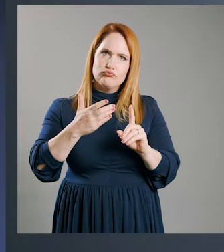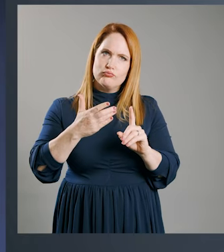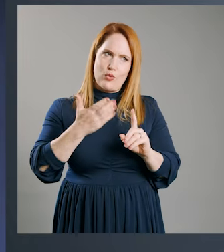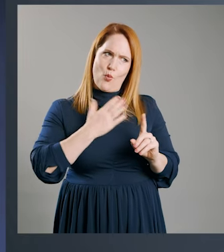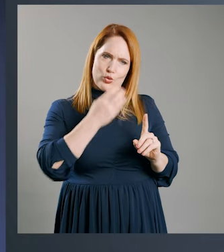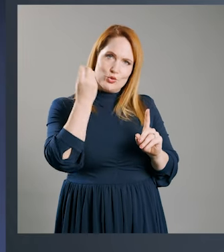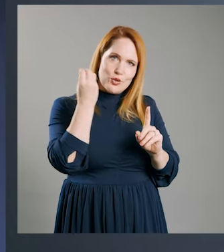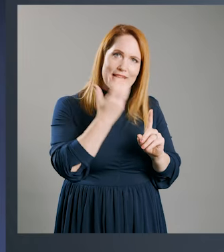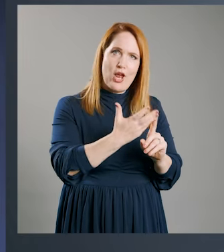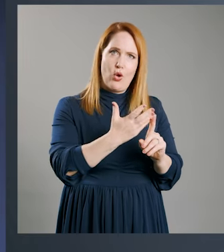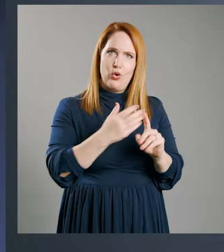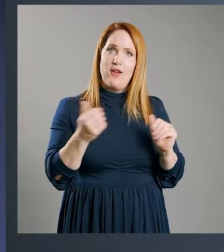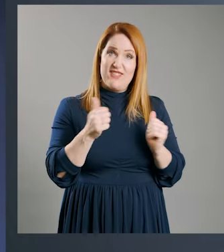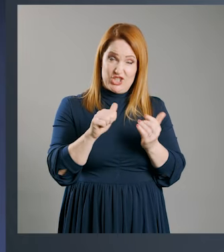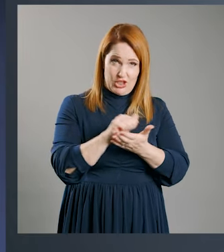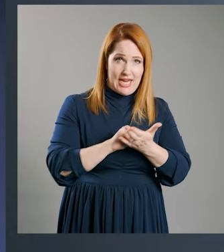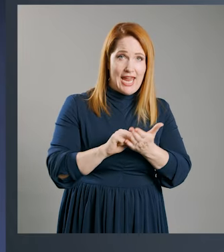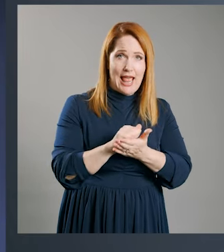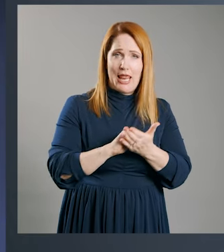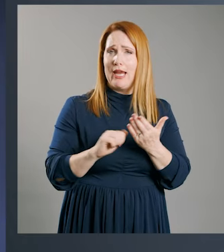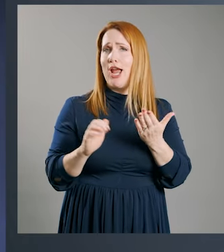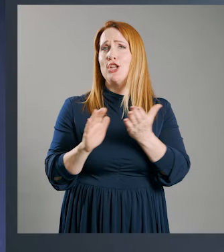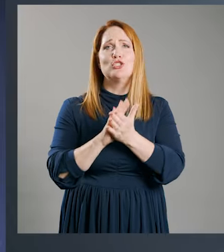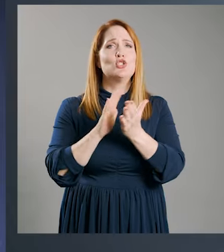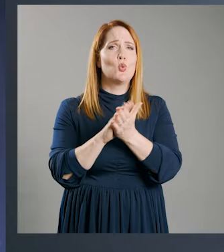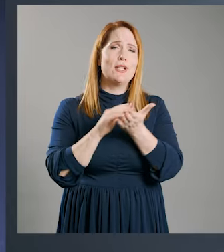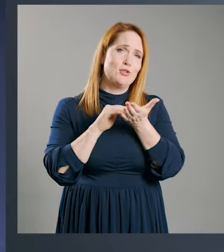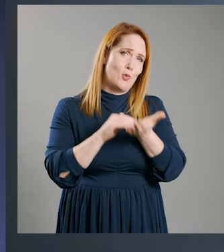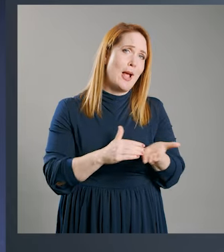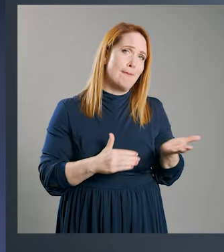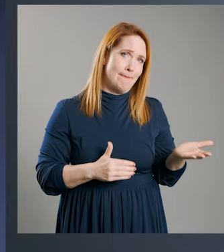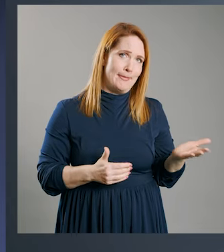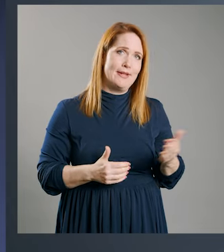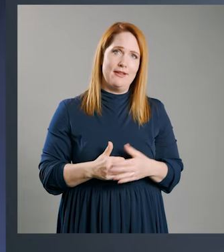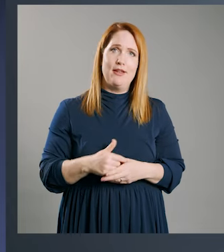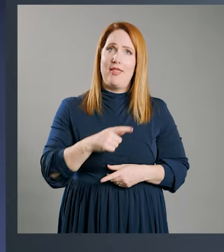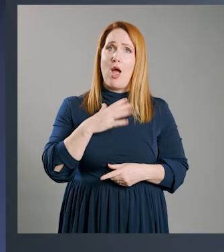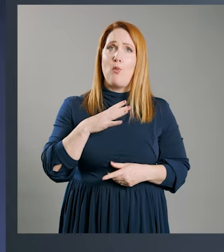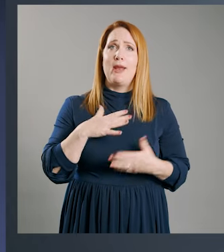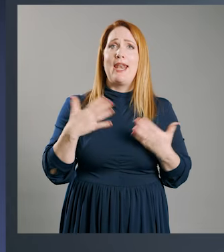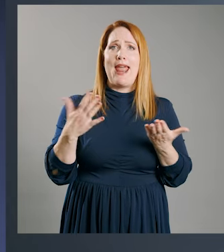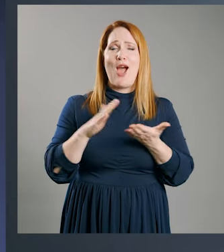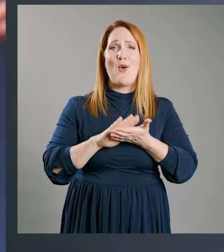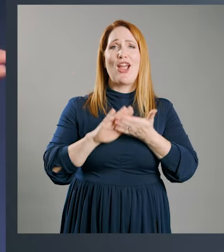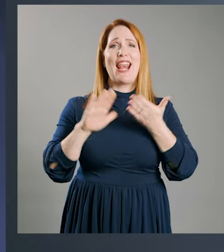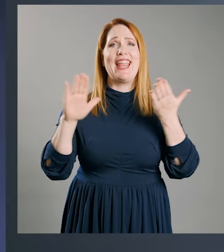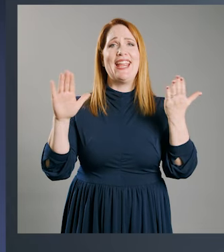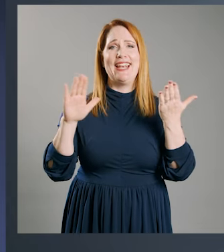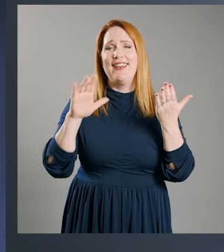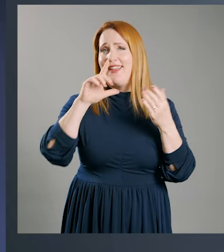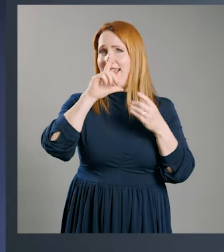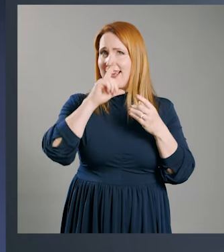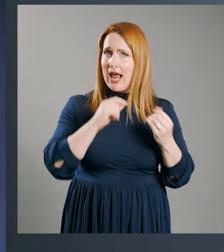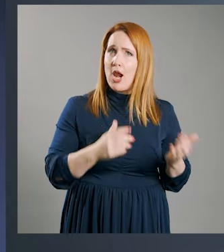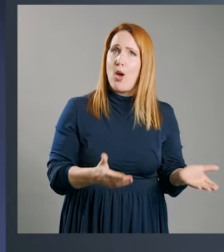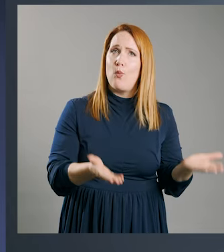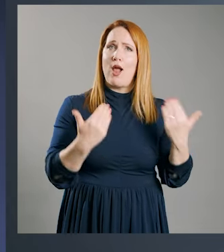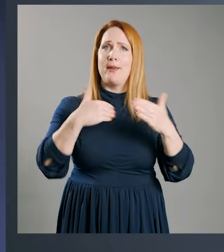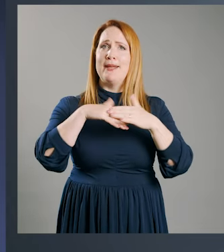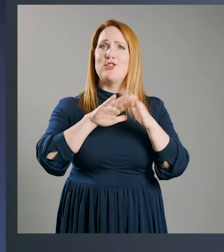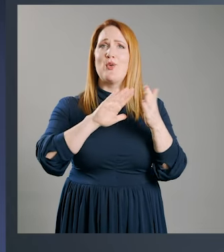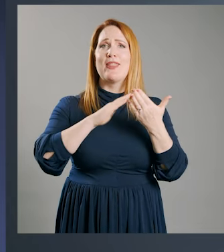her. He wanted her to know that he had done this healing and it was his joy to do this healing. And she was now clean and she could now